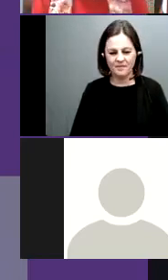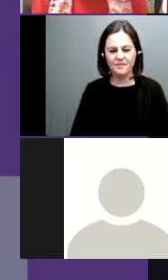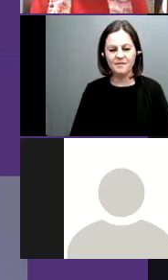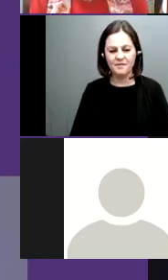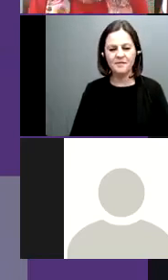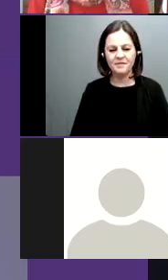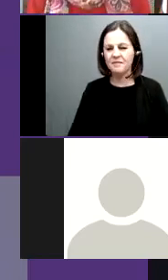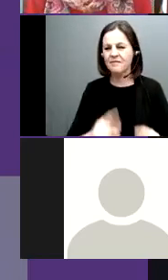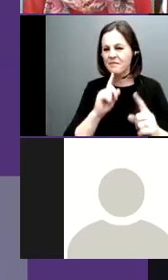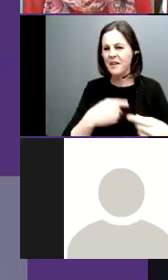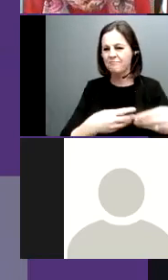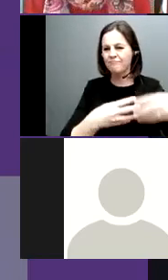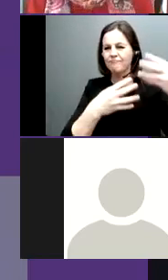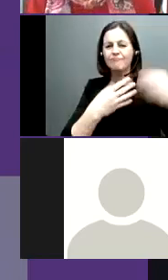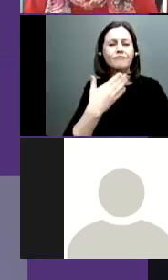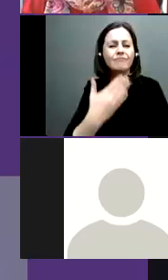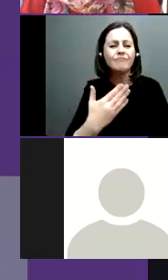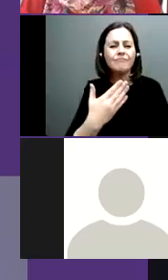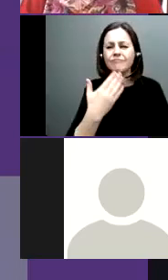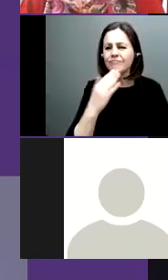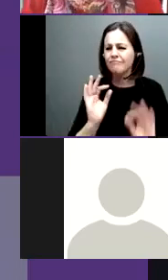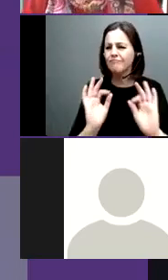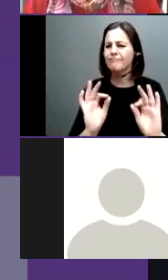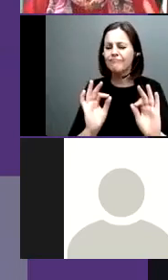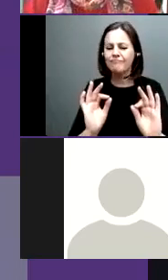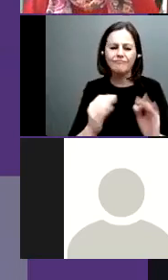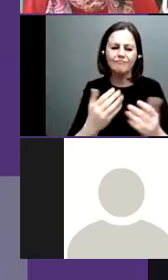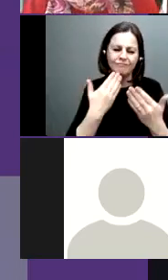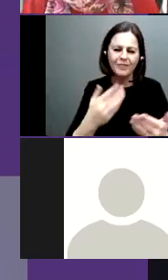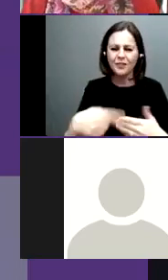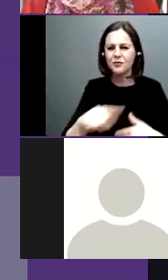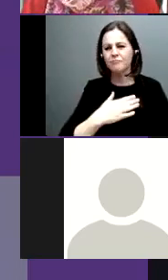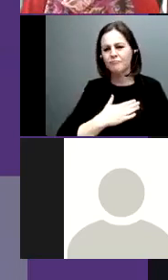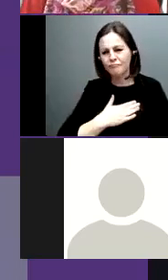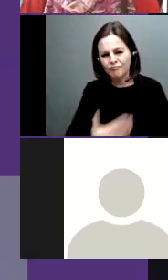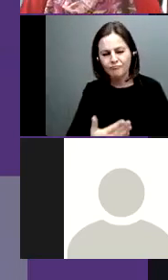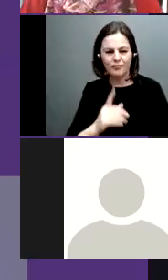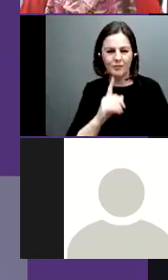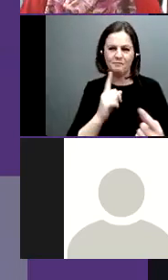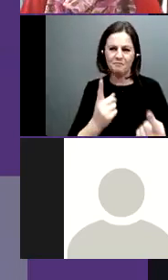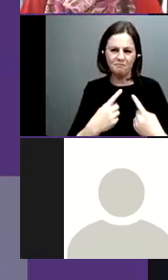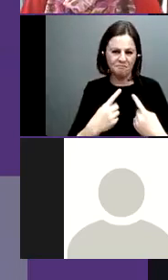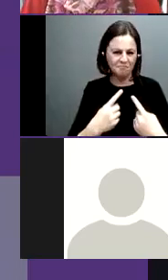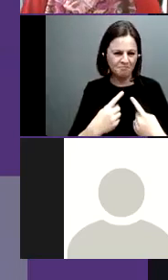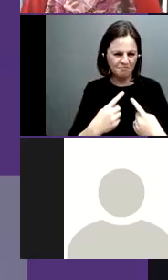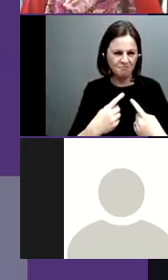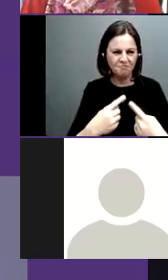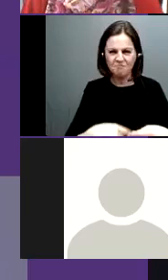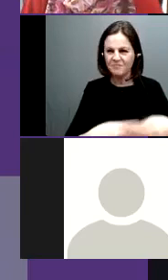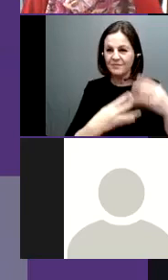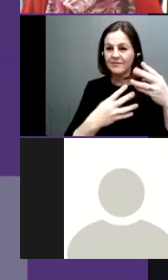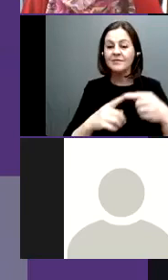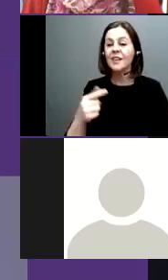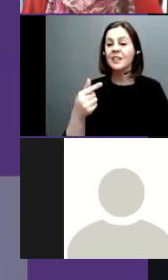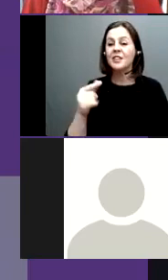Okay. Thank you, everyone. Thanks so much for those of you that participated and contributed. Okay, great. We just heard from Giselle,